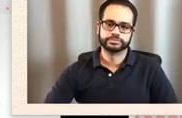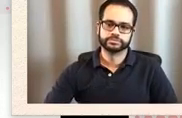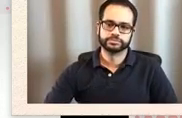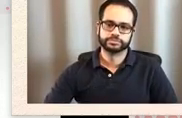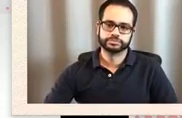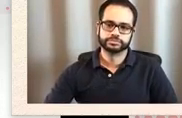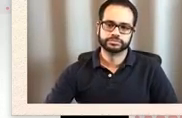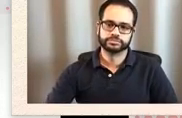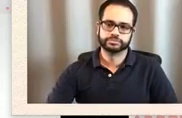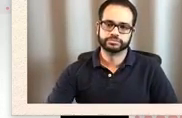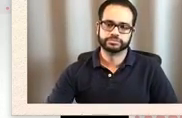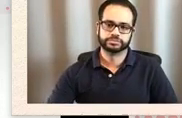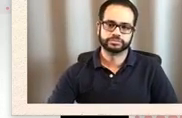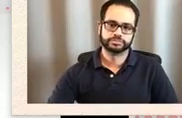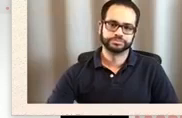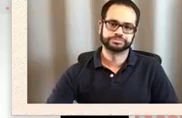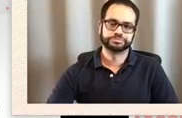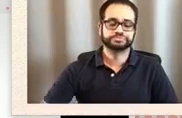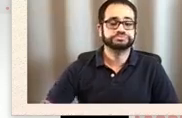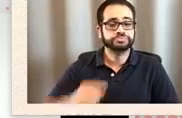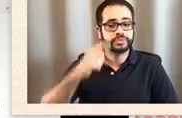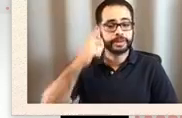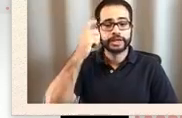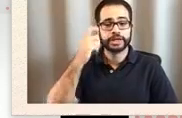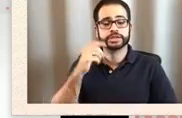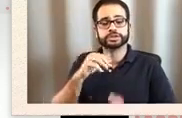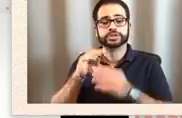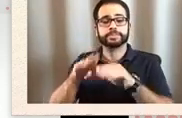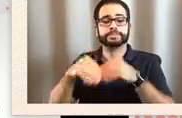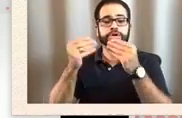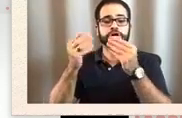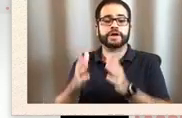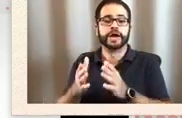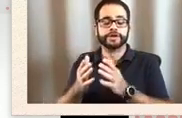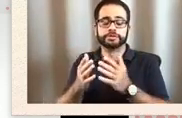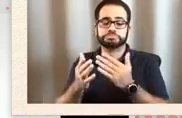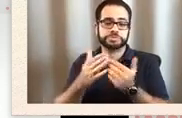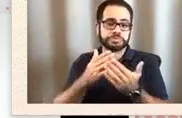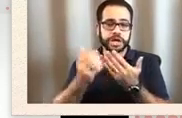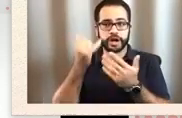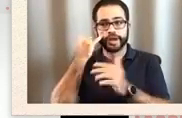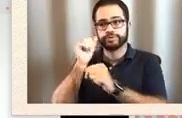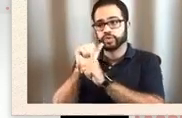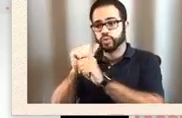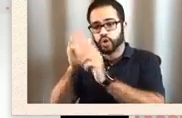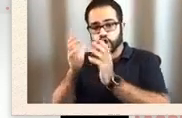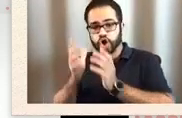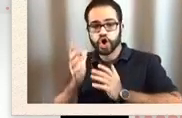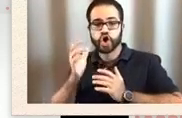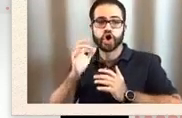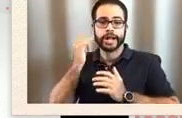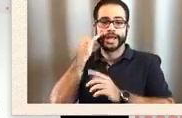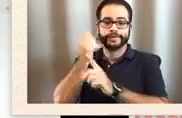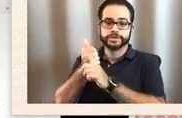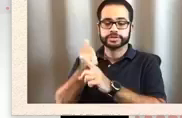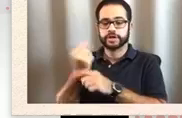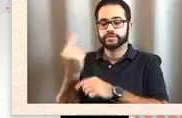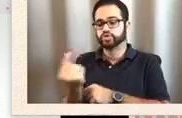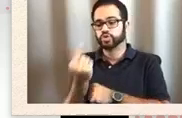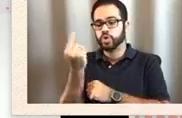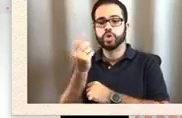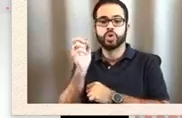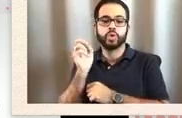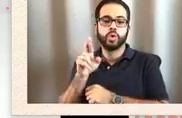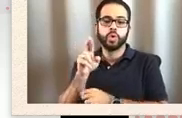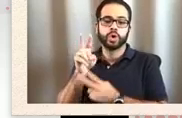So because the provider, whether it's the actual worker that comes to see you if they are a solo provider or